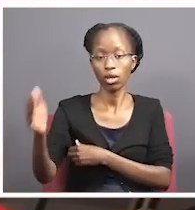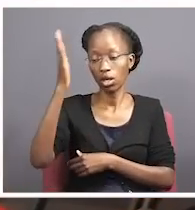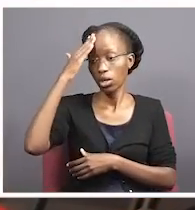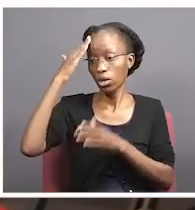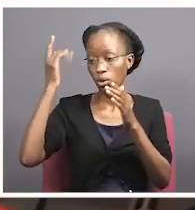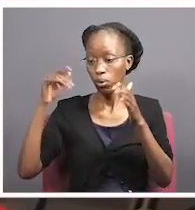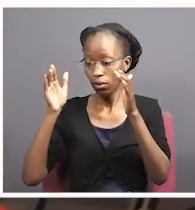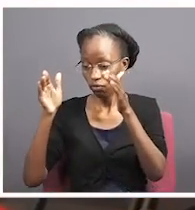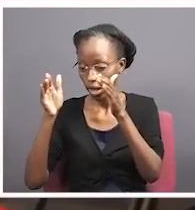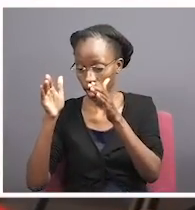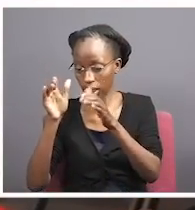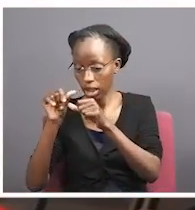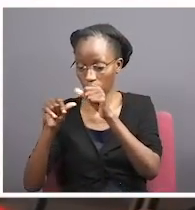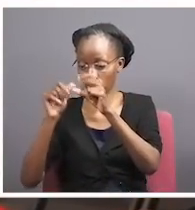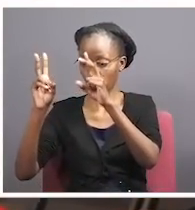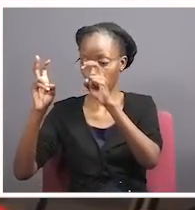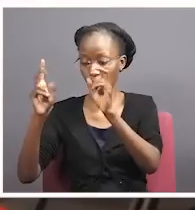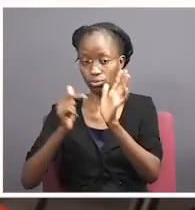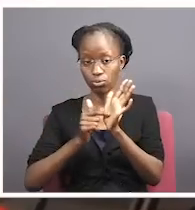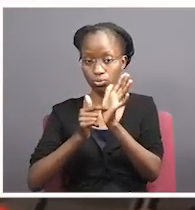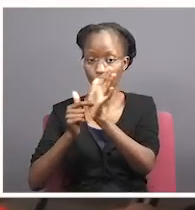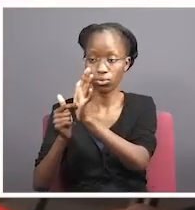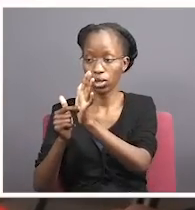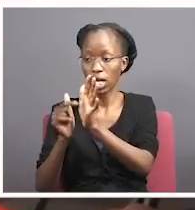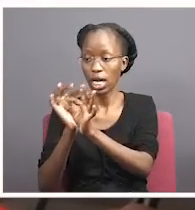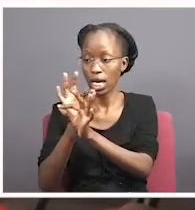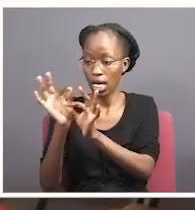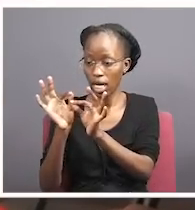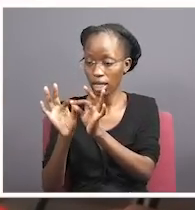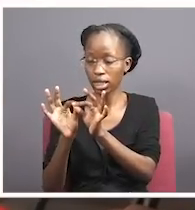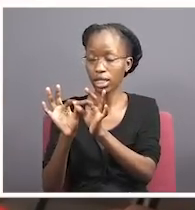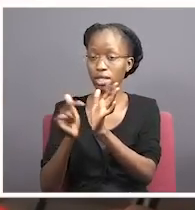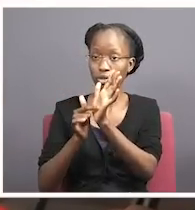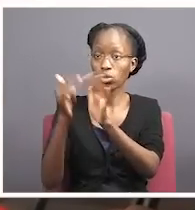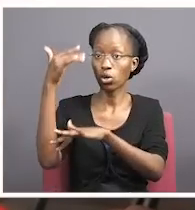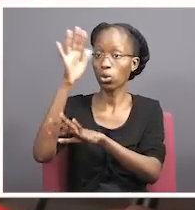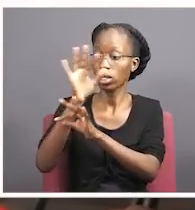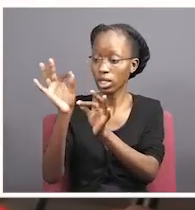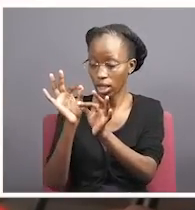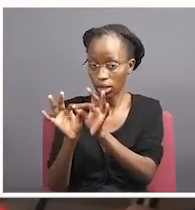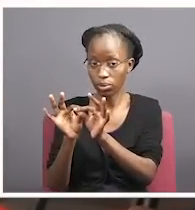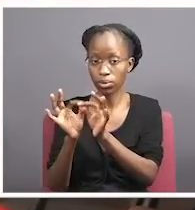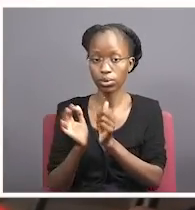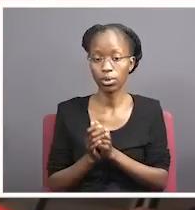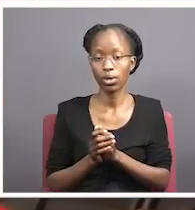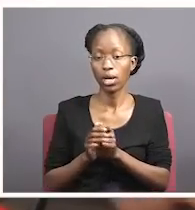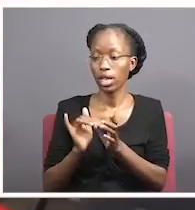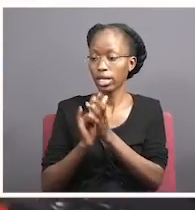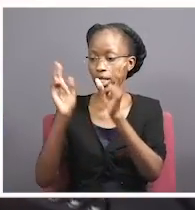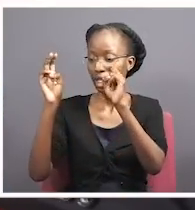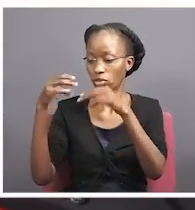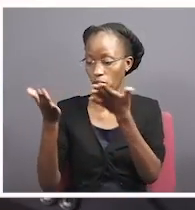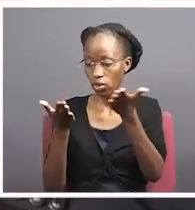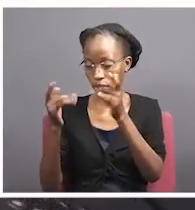know we're dealing with this issue of excellence, radiant excellence, or radiating God's excellence in the subject of